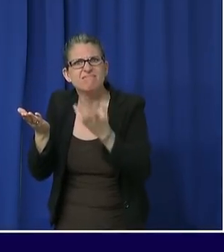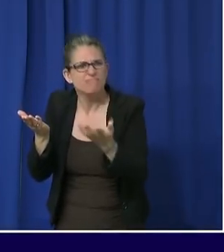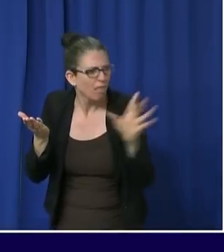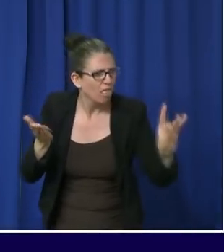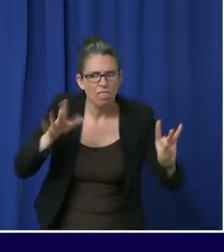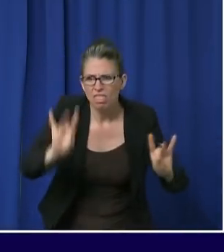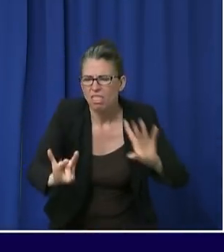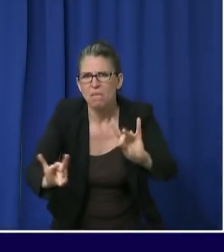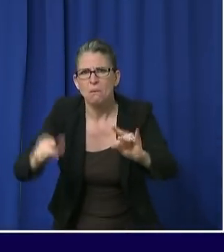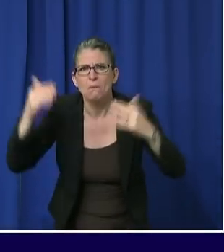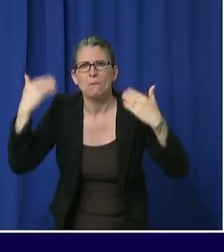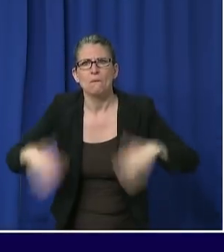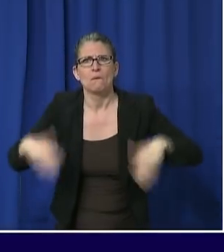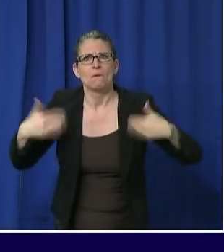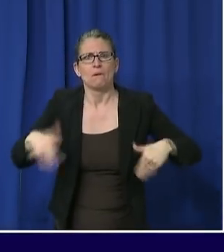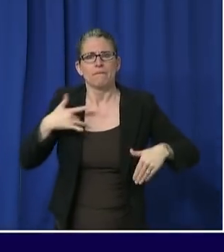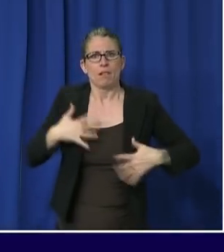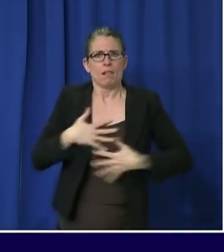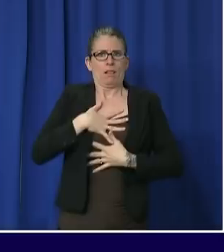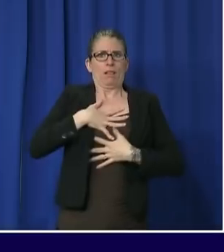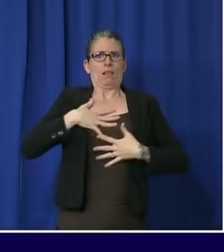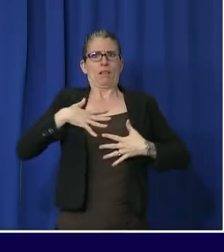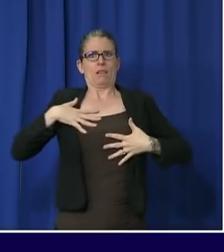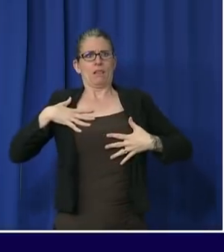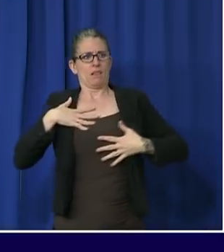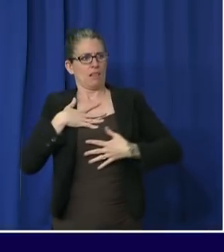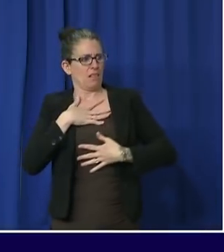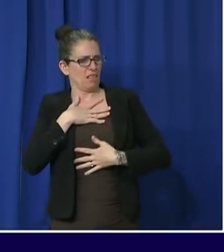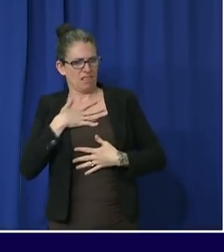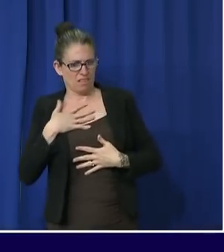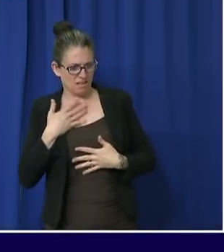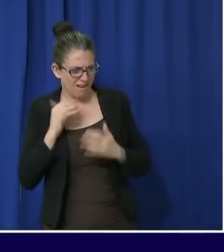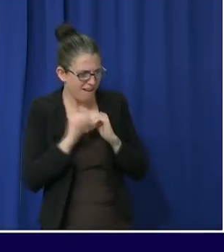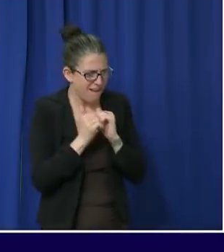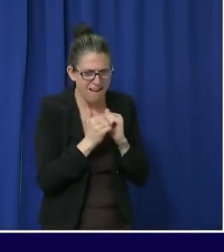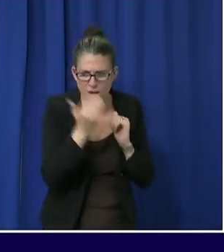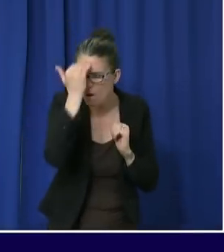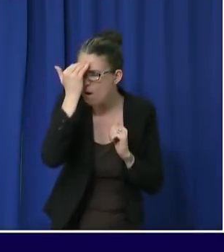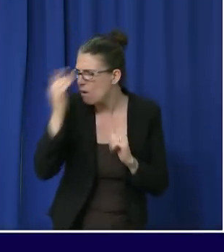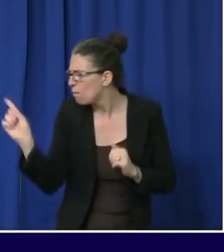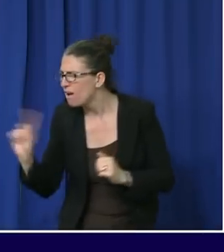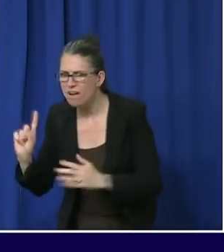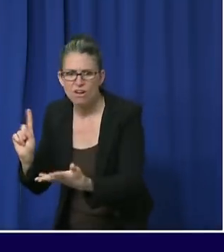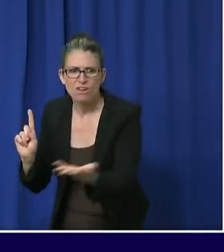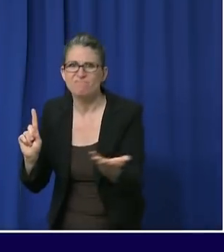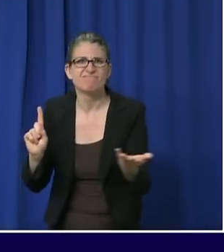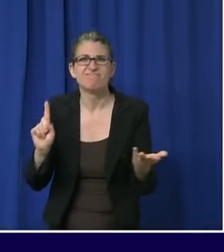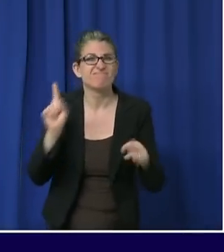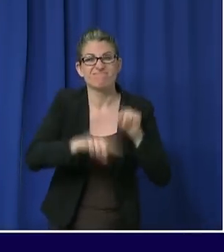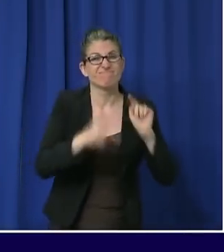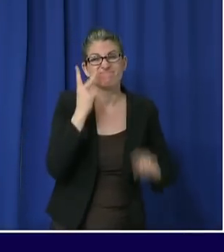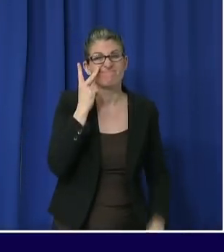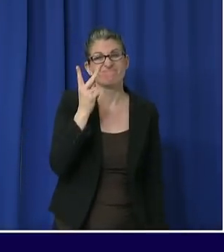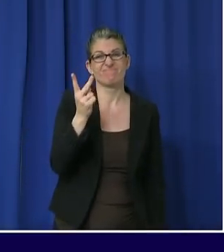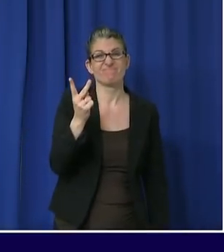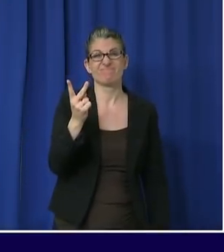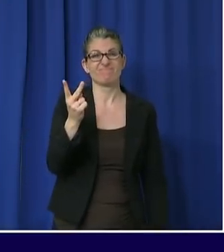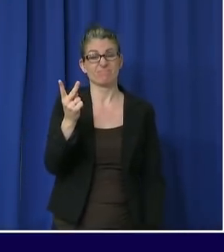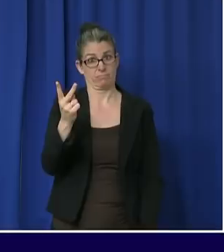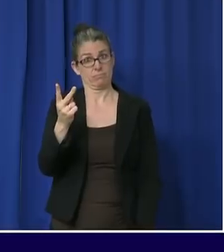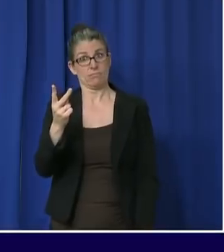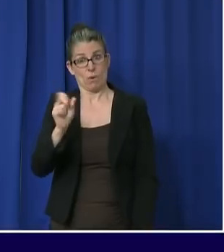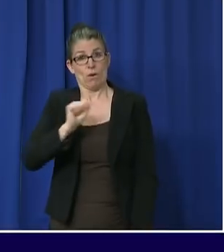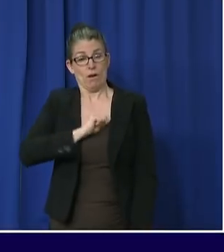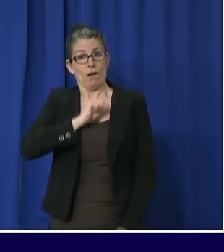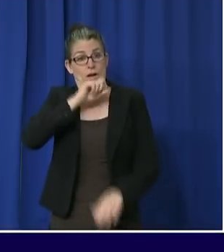own is not visible to the human eye. We can't see it drifting through the air, stopping